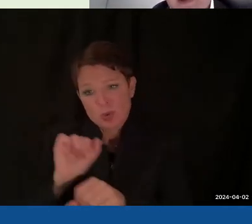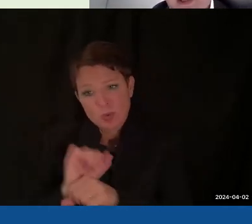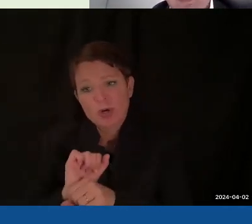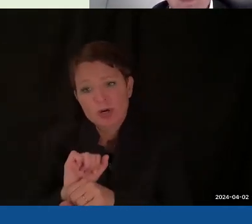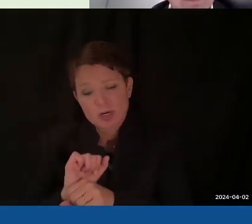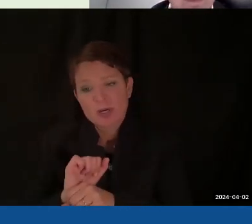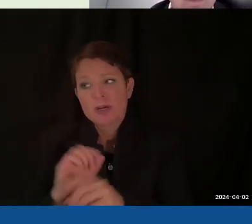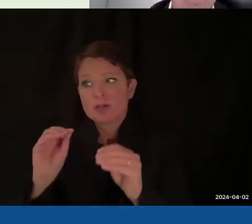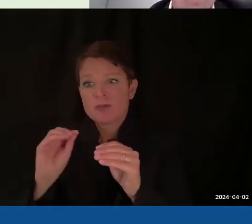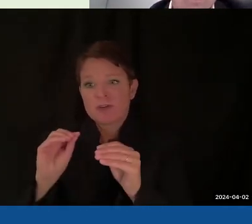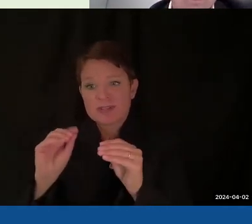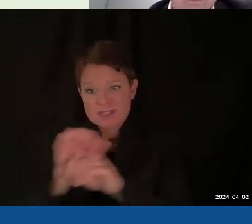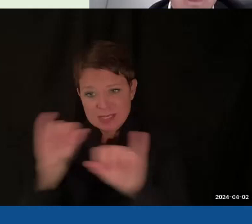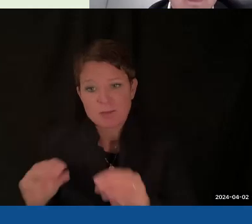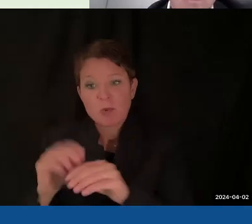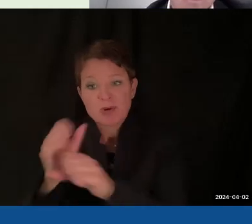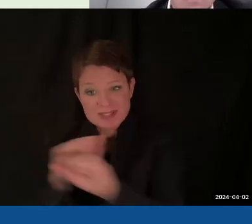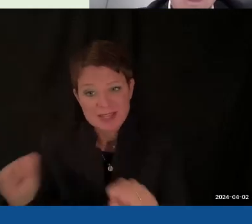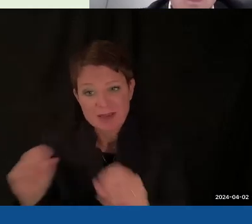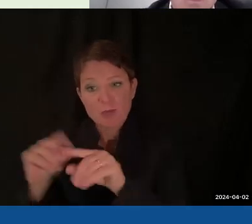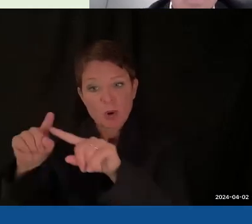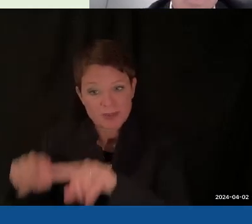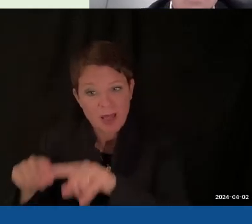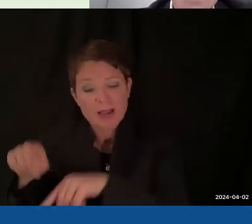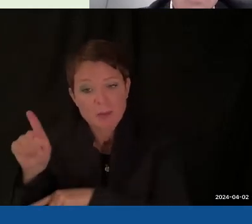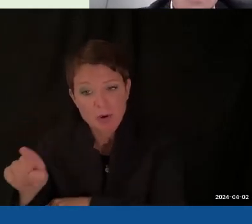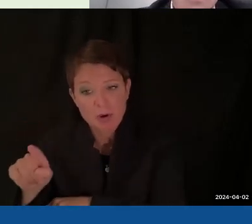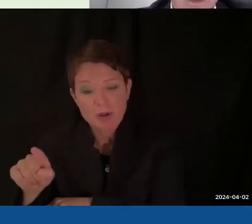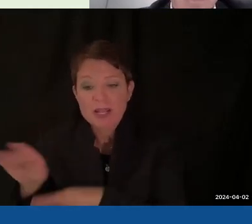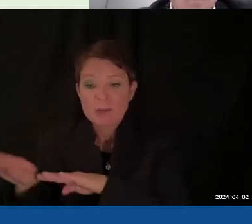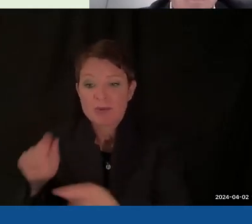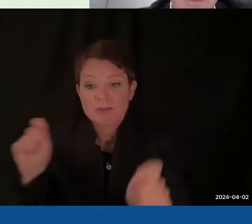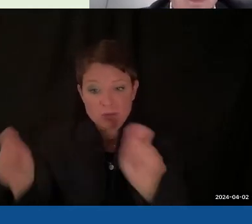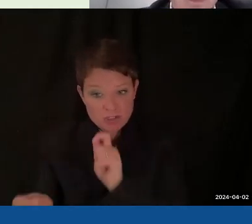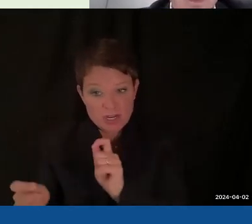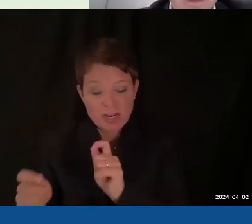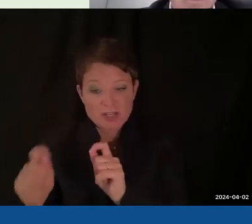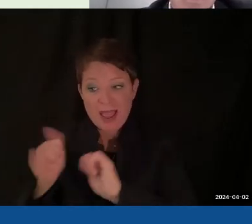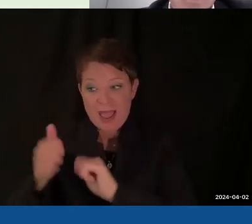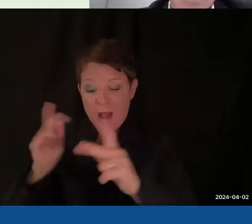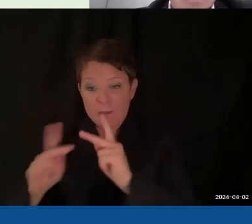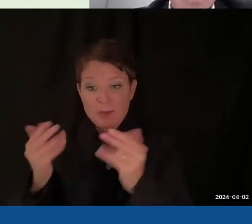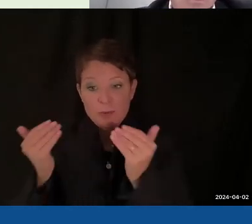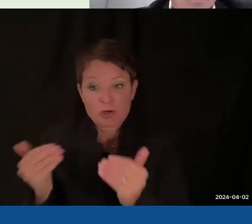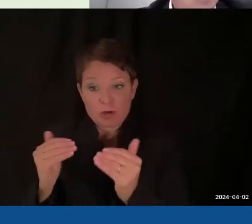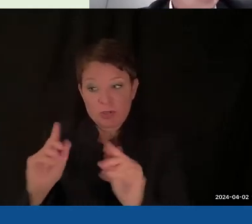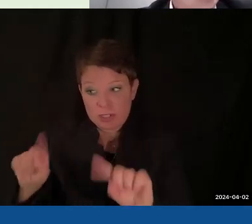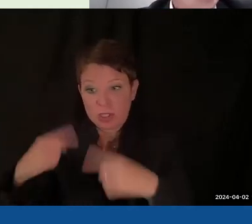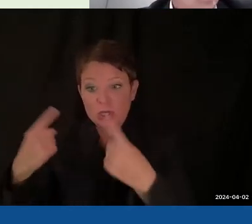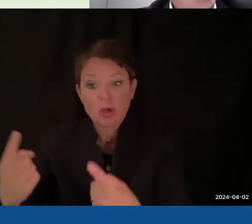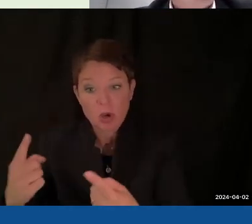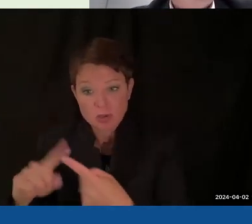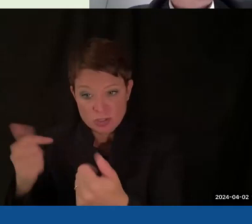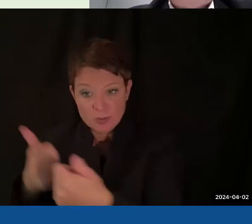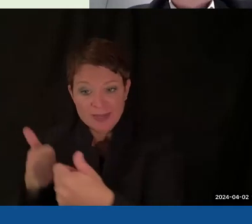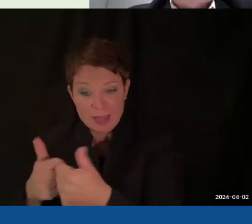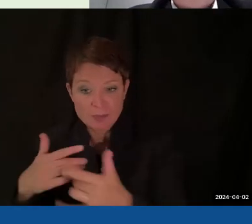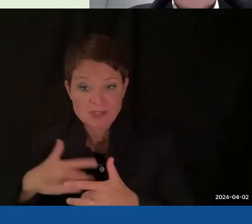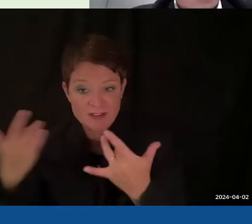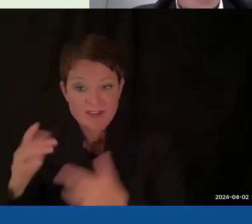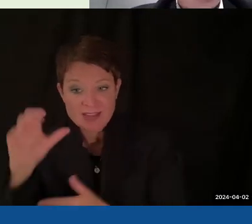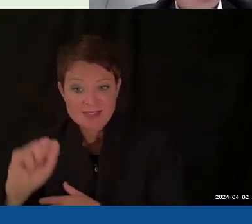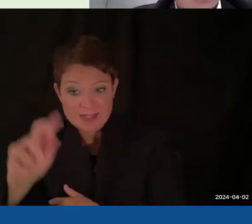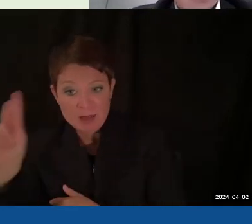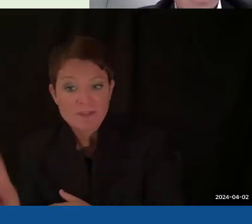more safe and reliable, and that there will be a behavioral shift that's needed from how people currently get to games and events down in